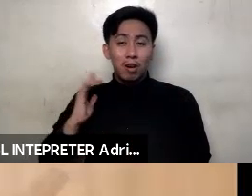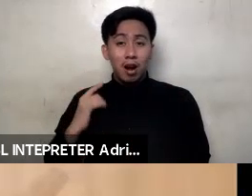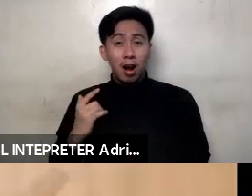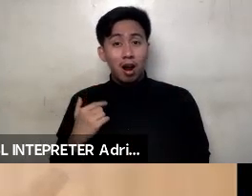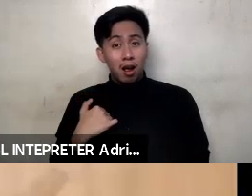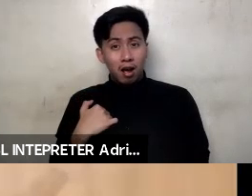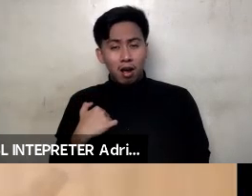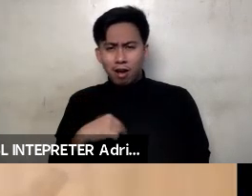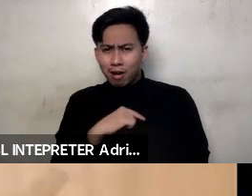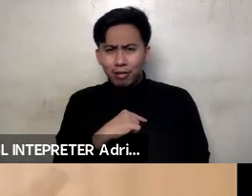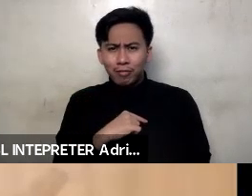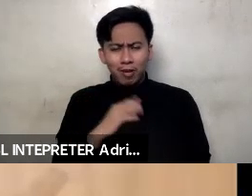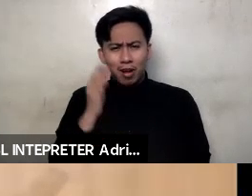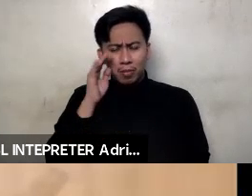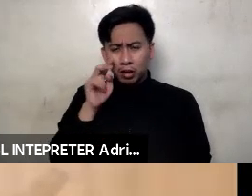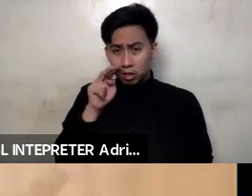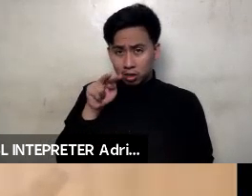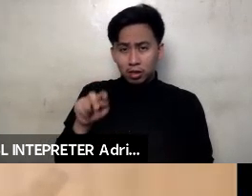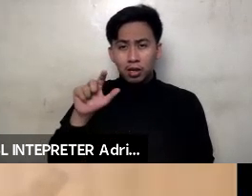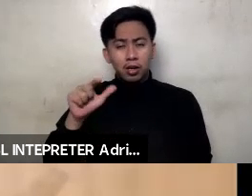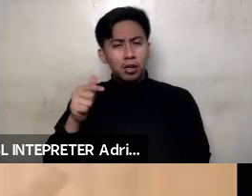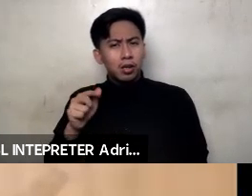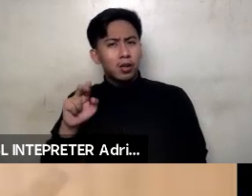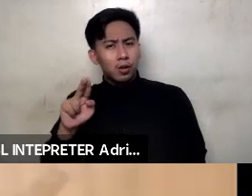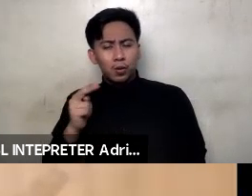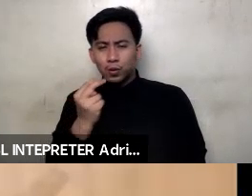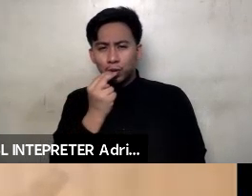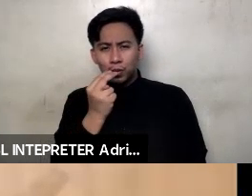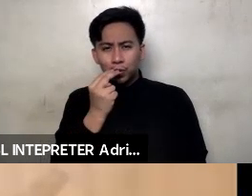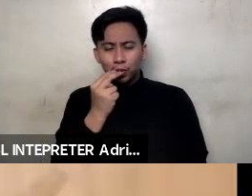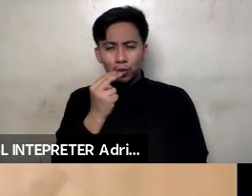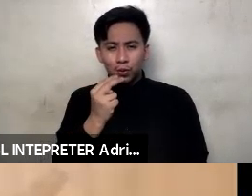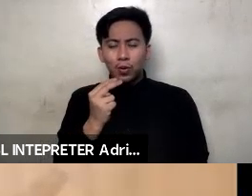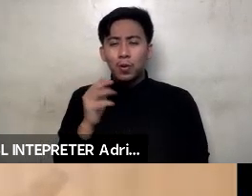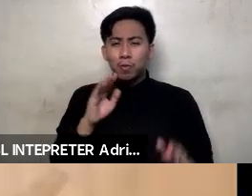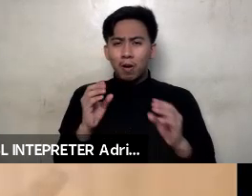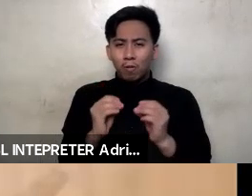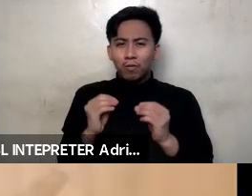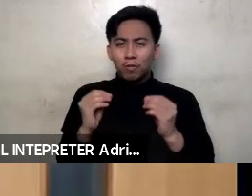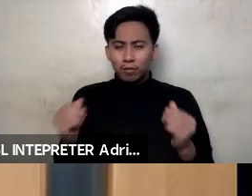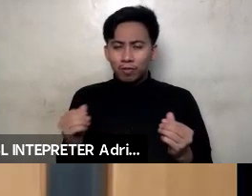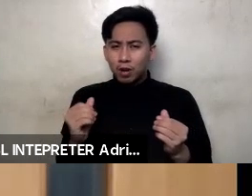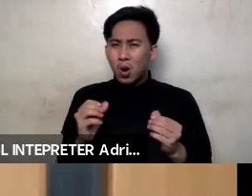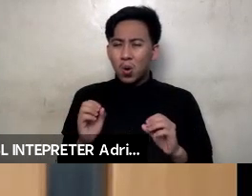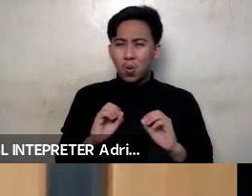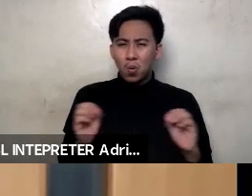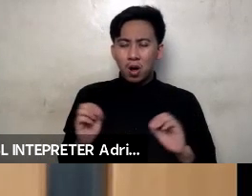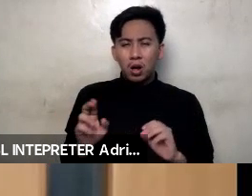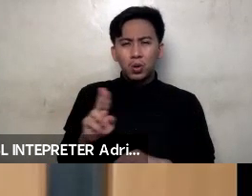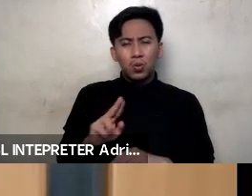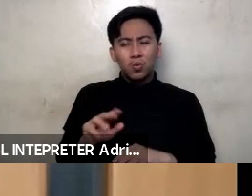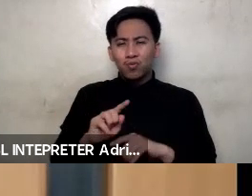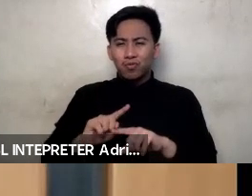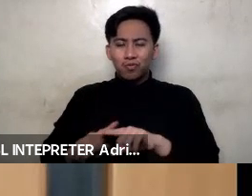agencies within the LGU that were implementing nutrition interventions without multi-sectoral referral